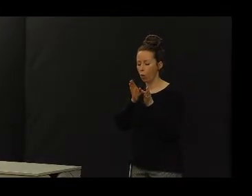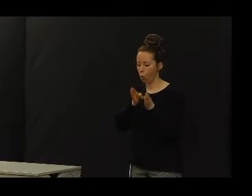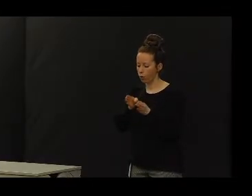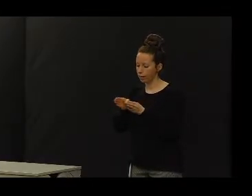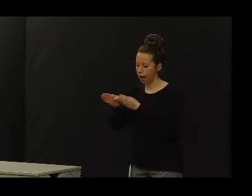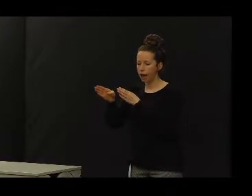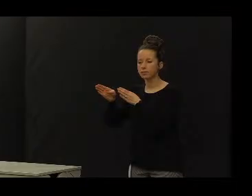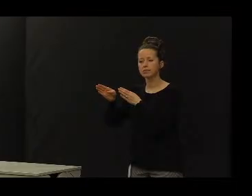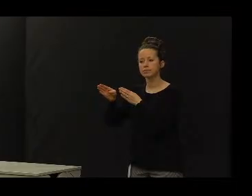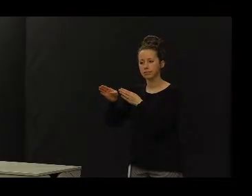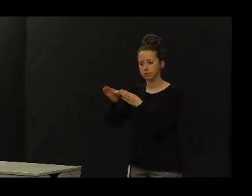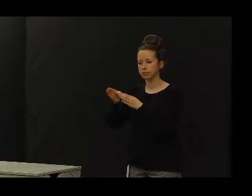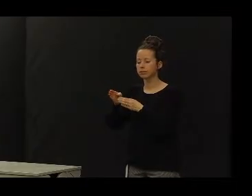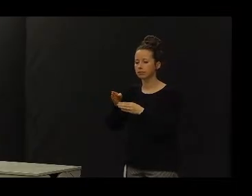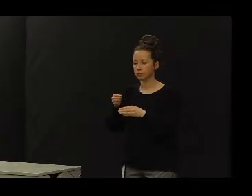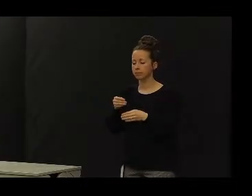be.